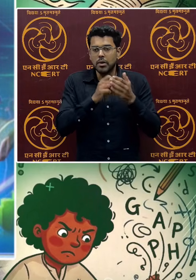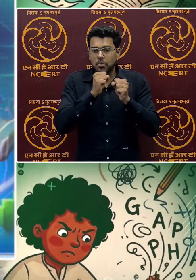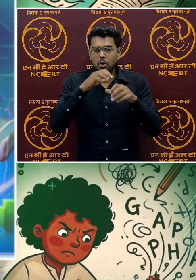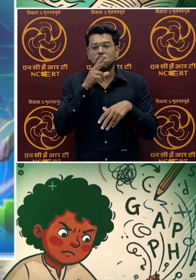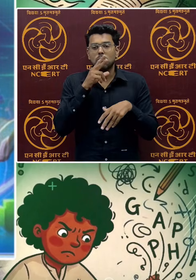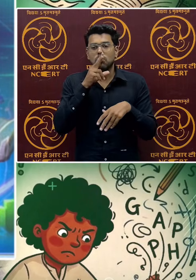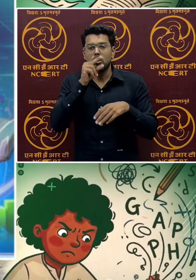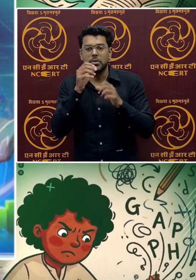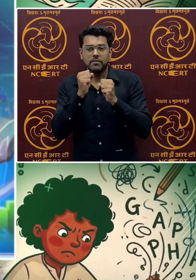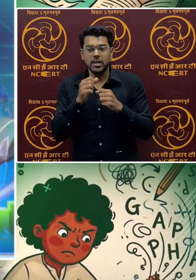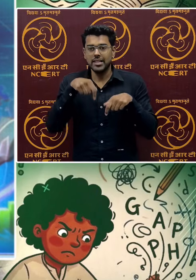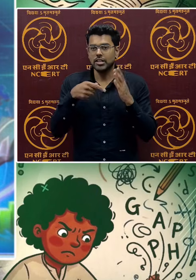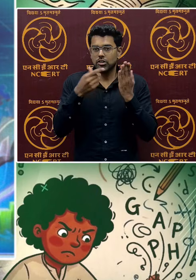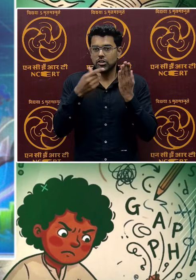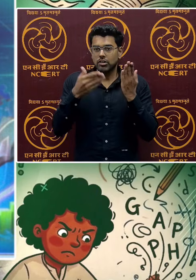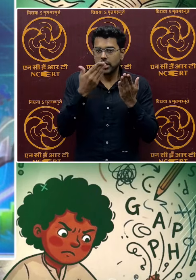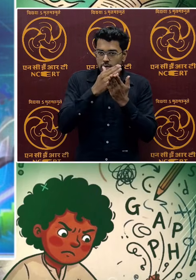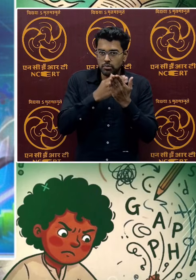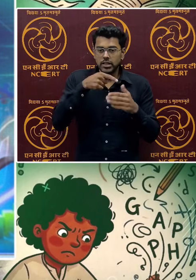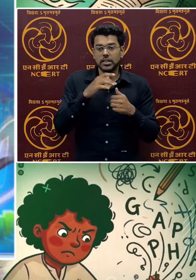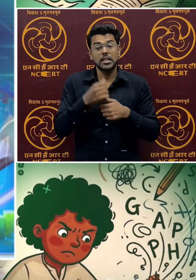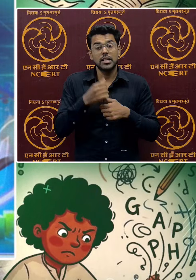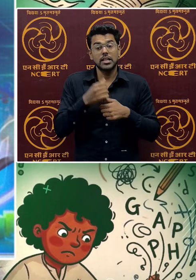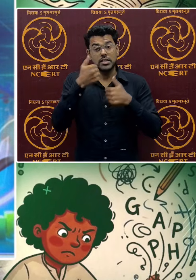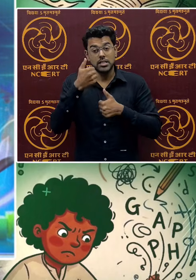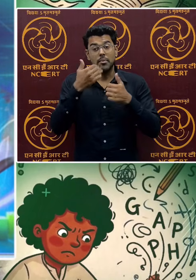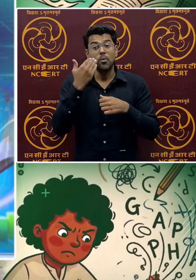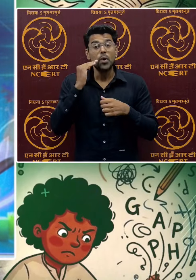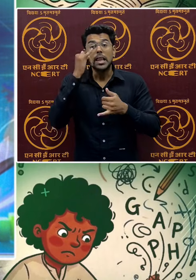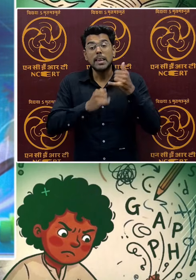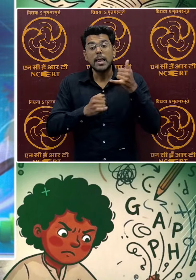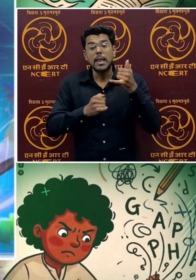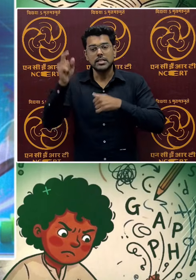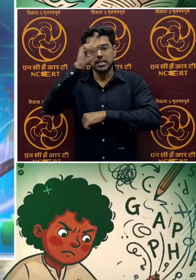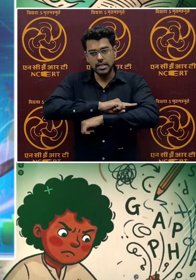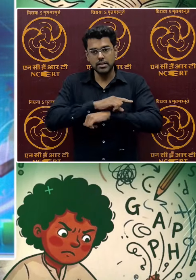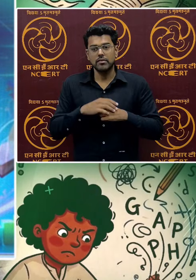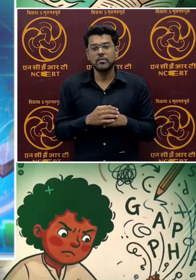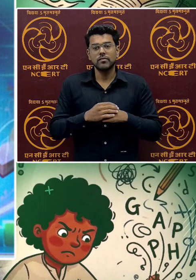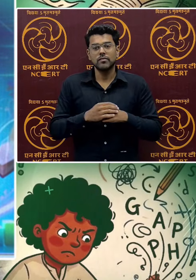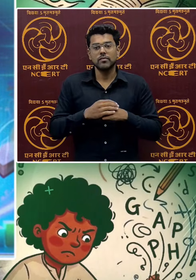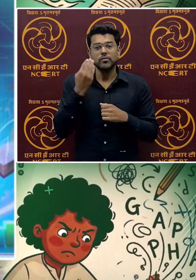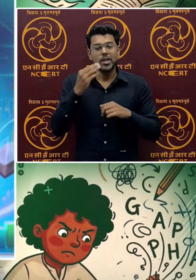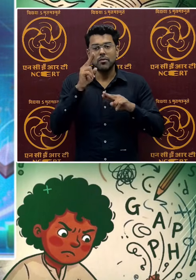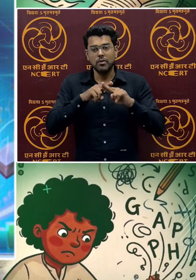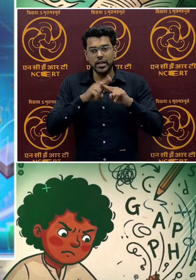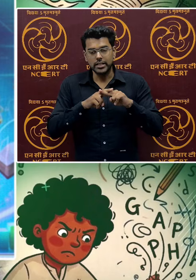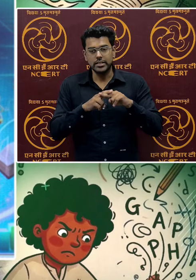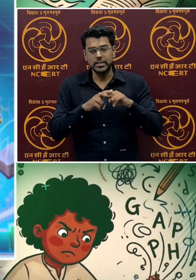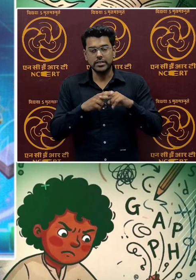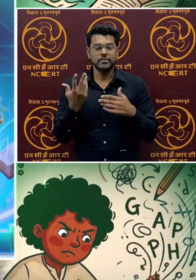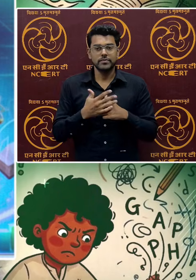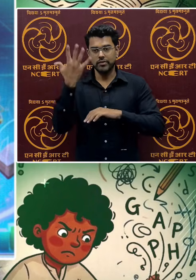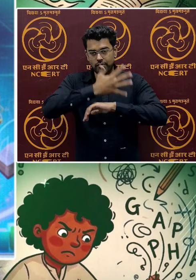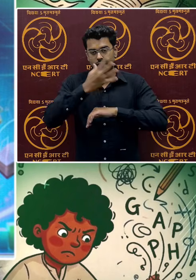aphasia. And since it's a training program, there is going to be an assessment on the last day of the training session, which is going to be on Friday, day 5.